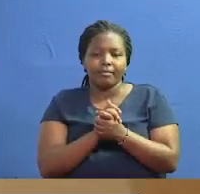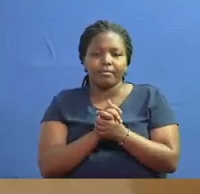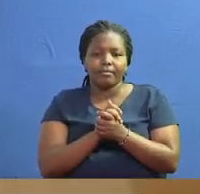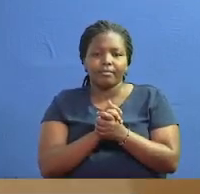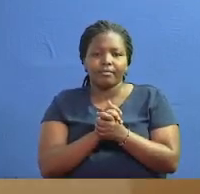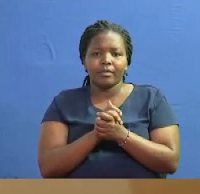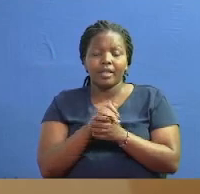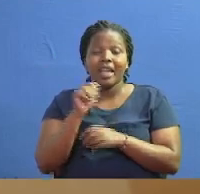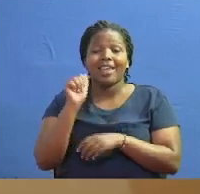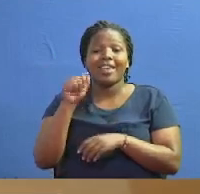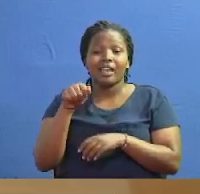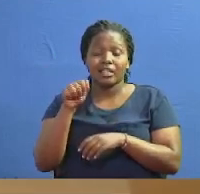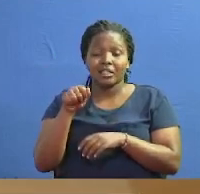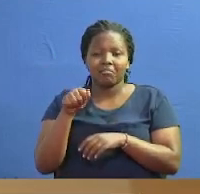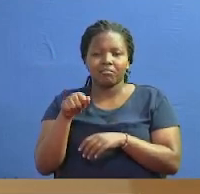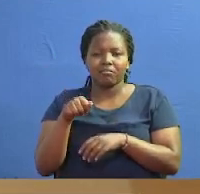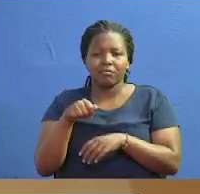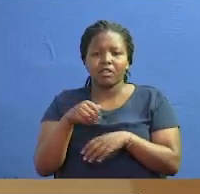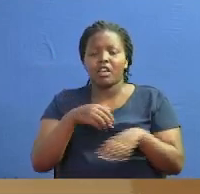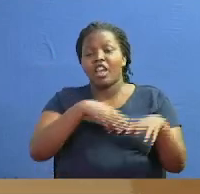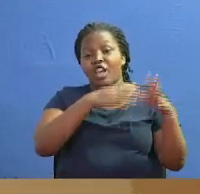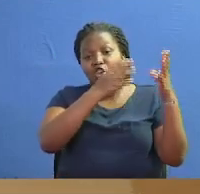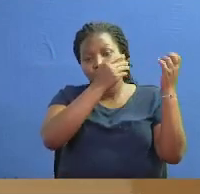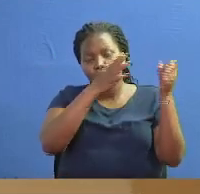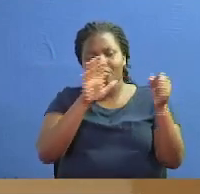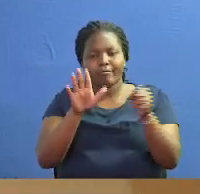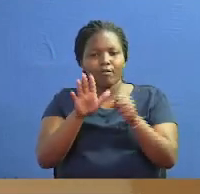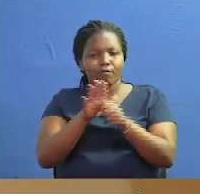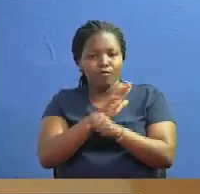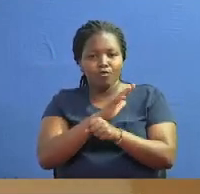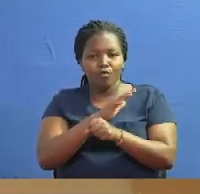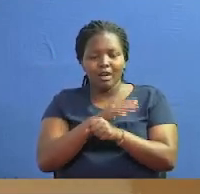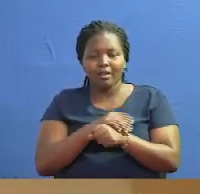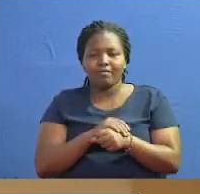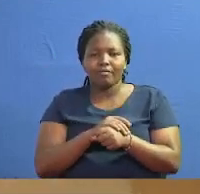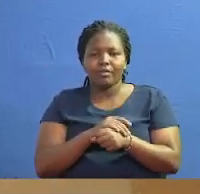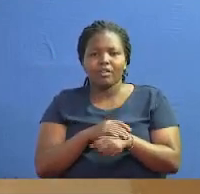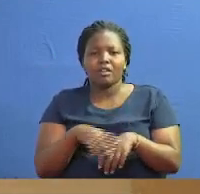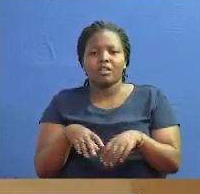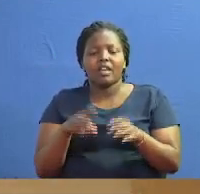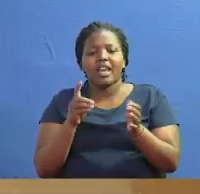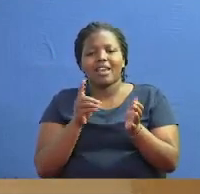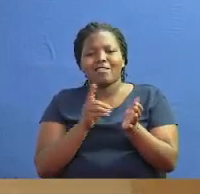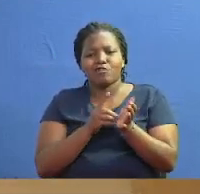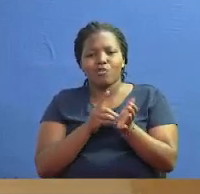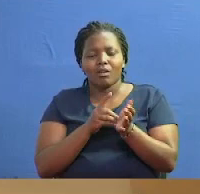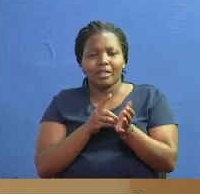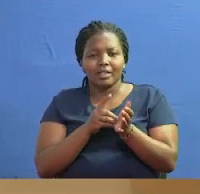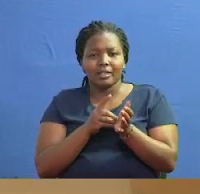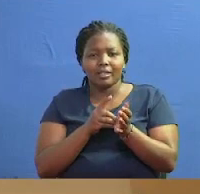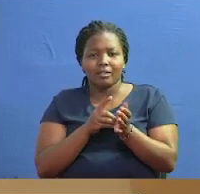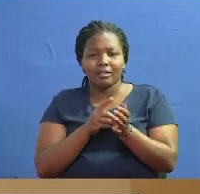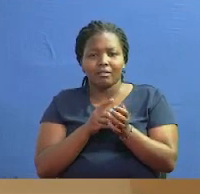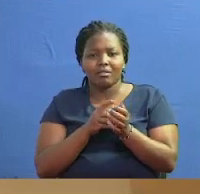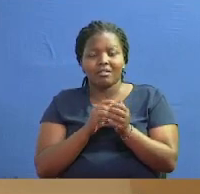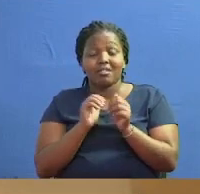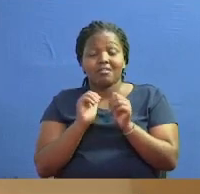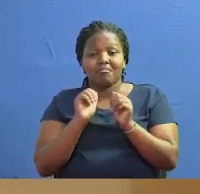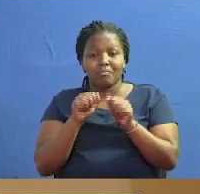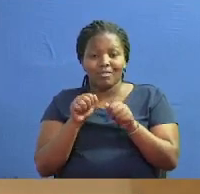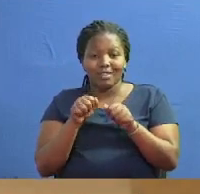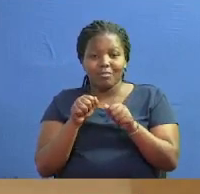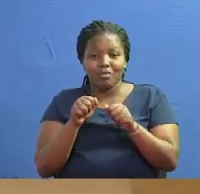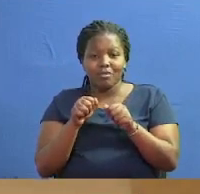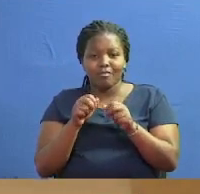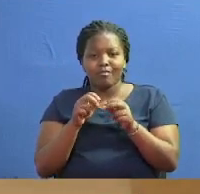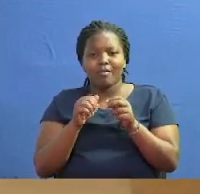Yeah, I mean, yes, we are hopeful as doctors and the clinical community that yes, the war against malaria will be won, but it